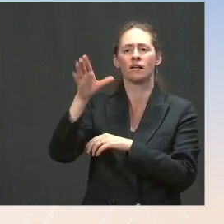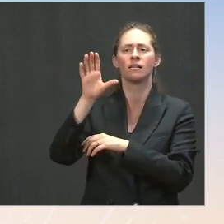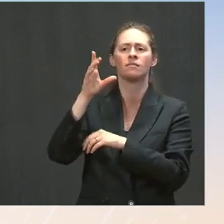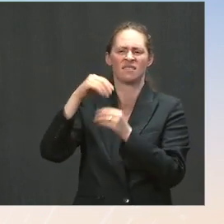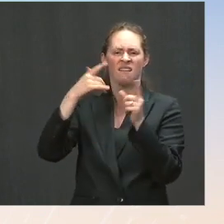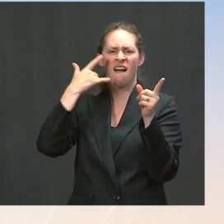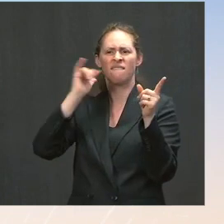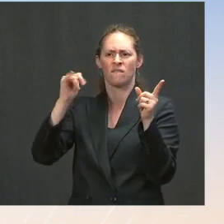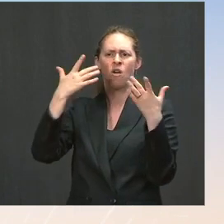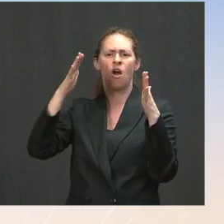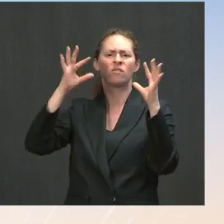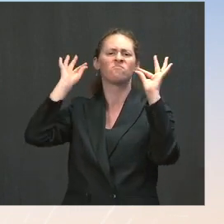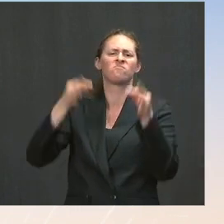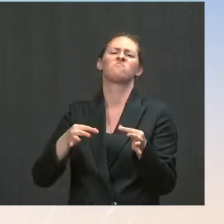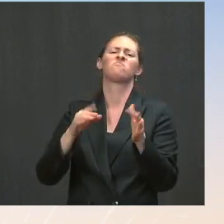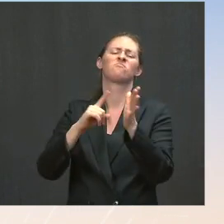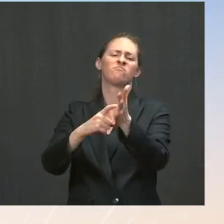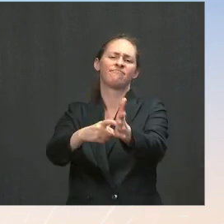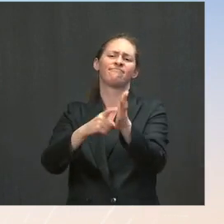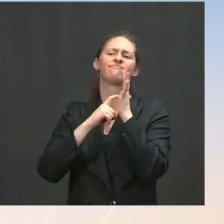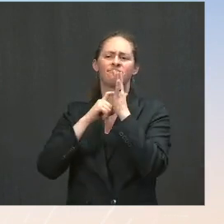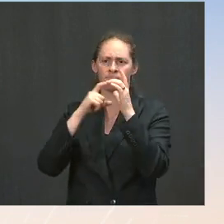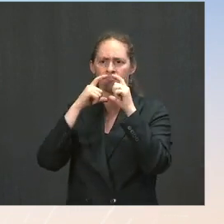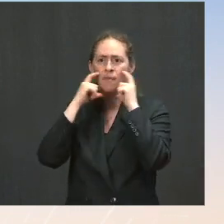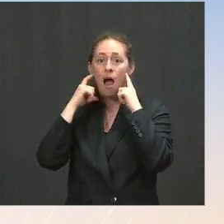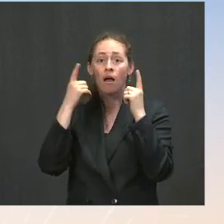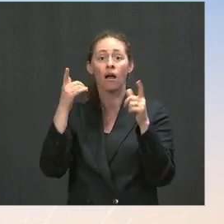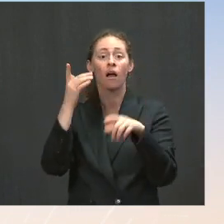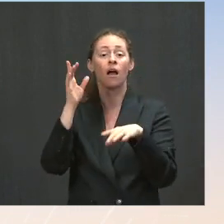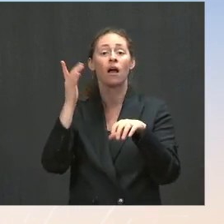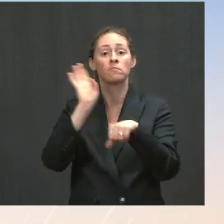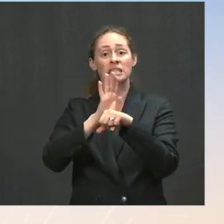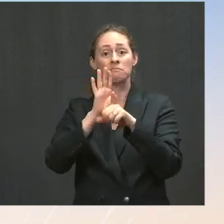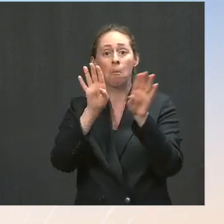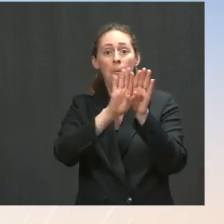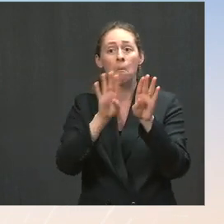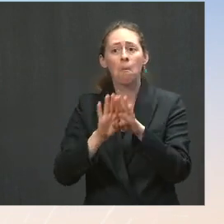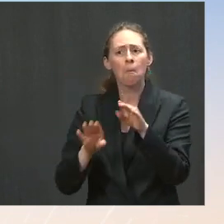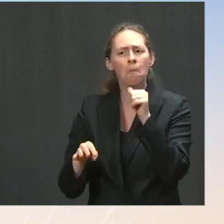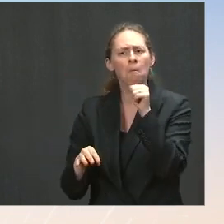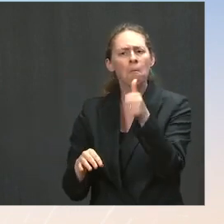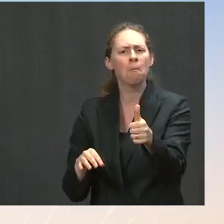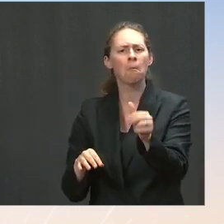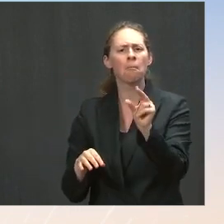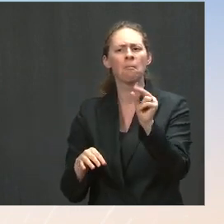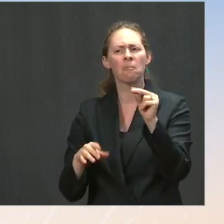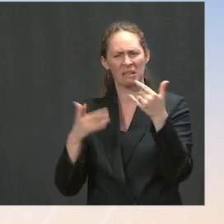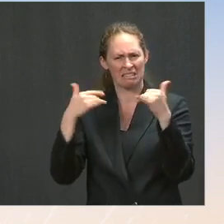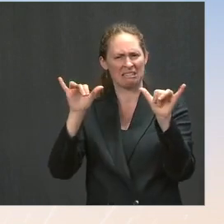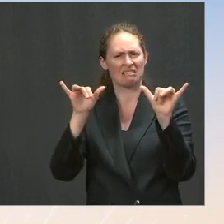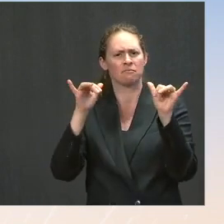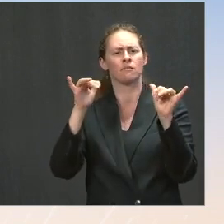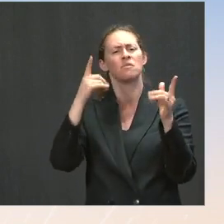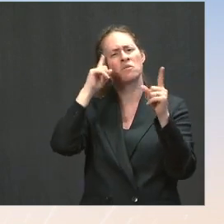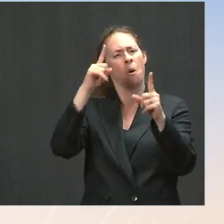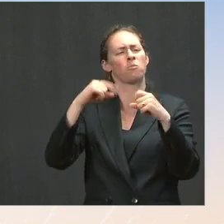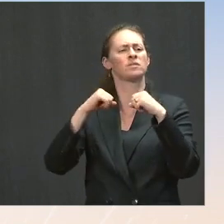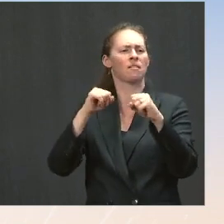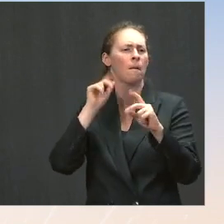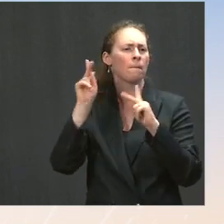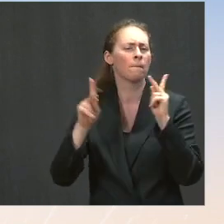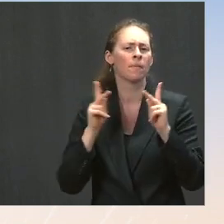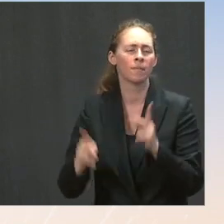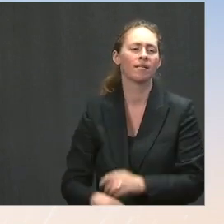mask guidance. It has not shut businesses down. It is meant to protect people's lives. That is the goal and the objective. I ask you about